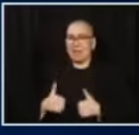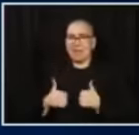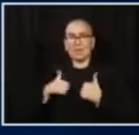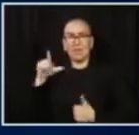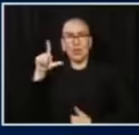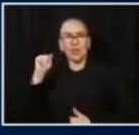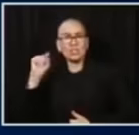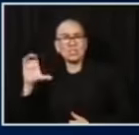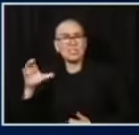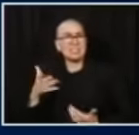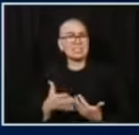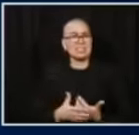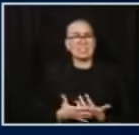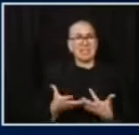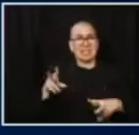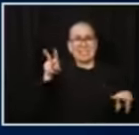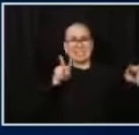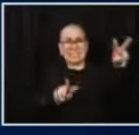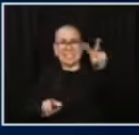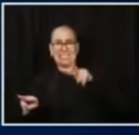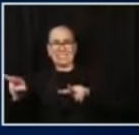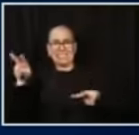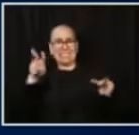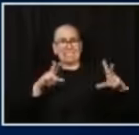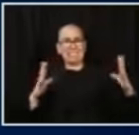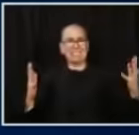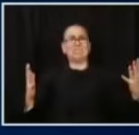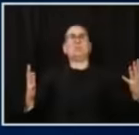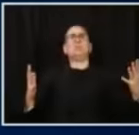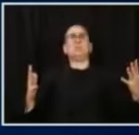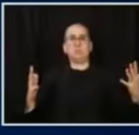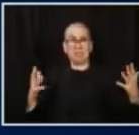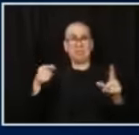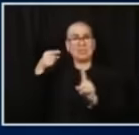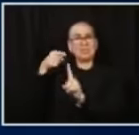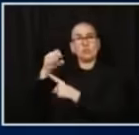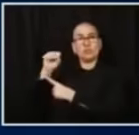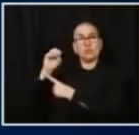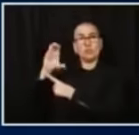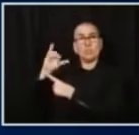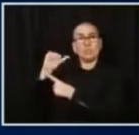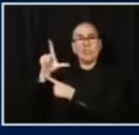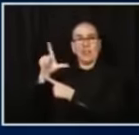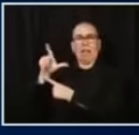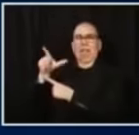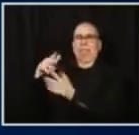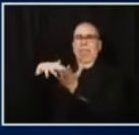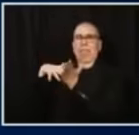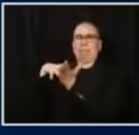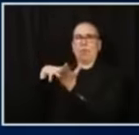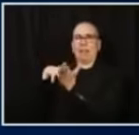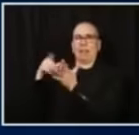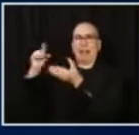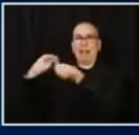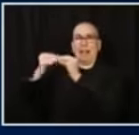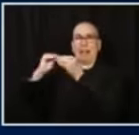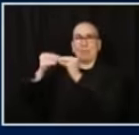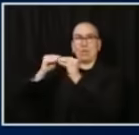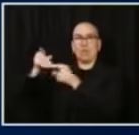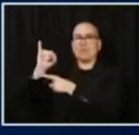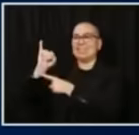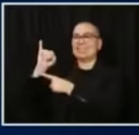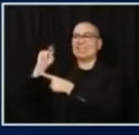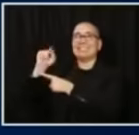they looked at was this social vulnerability index. And this is an index that CDC has developed that looks